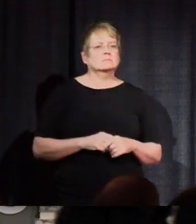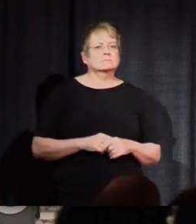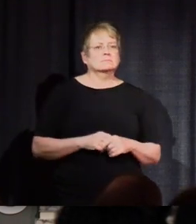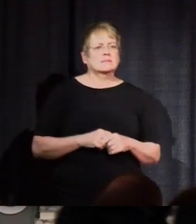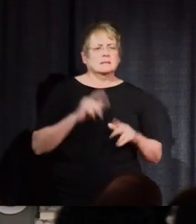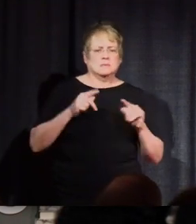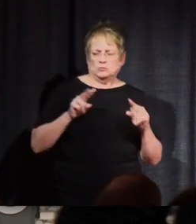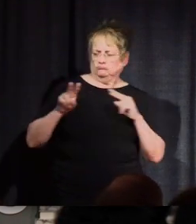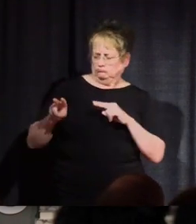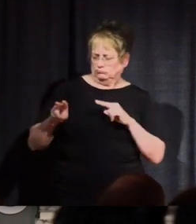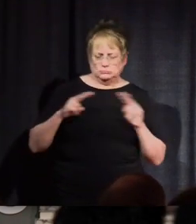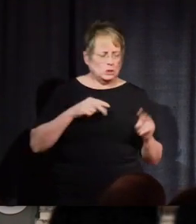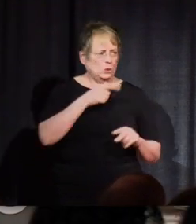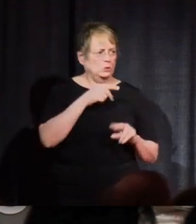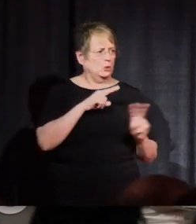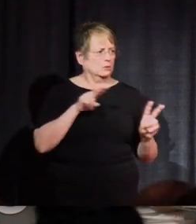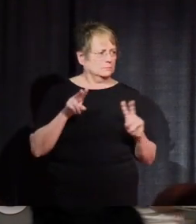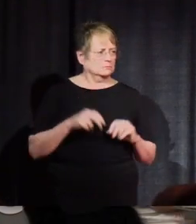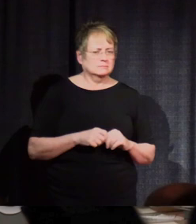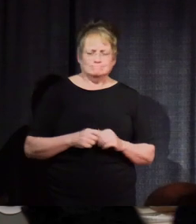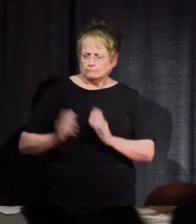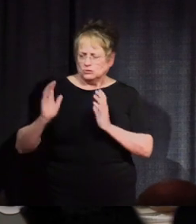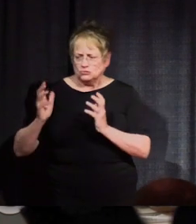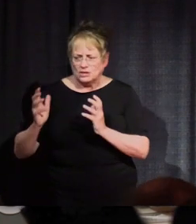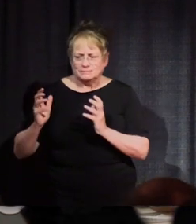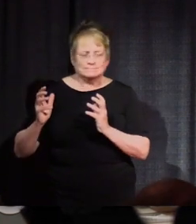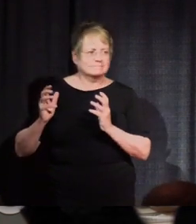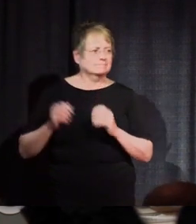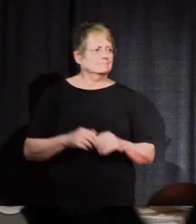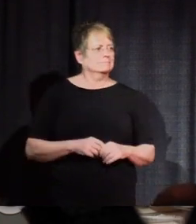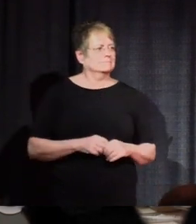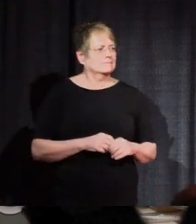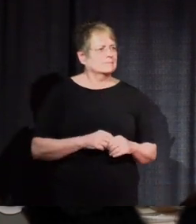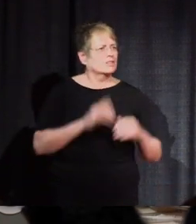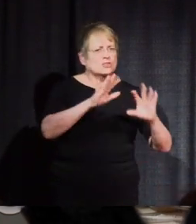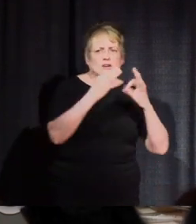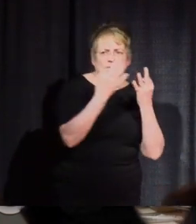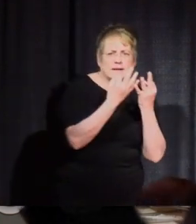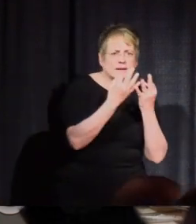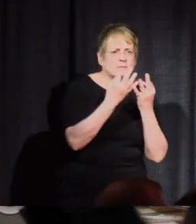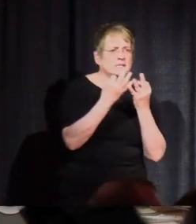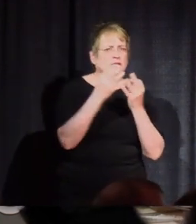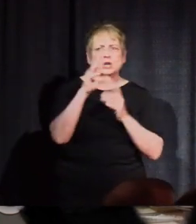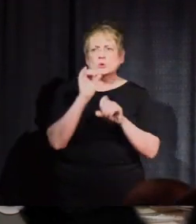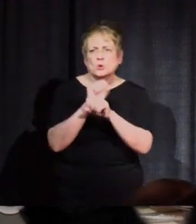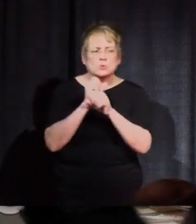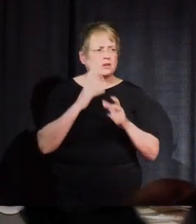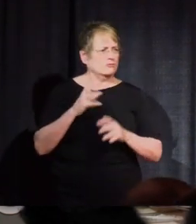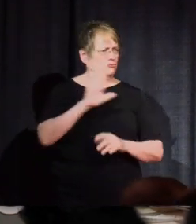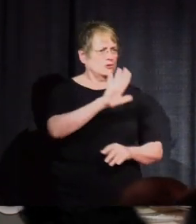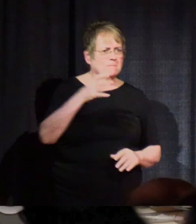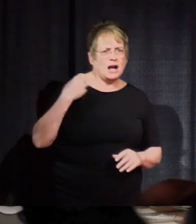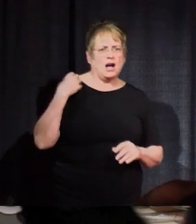look at those sitting next to you talk to them talk to your family and your co-workers your